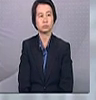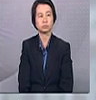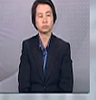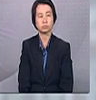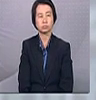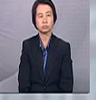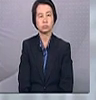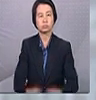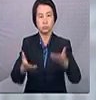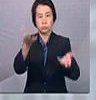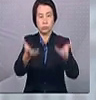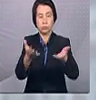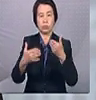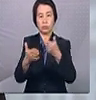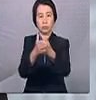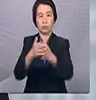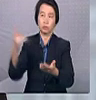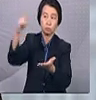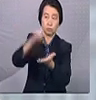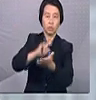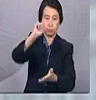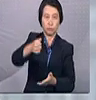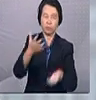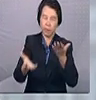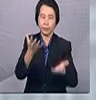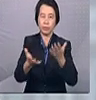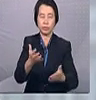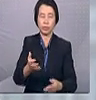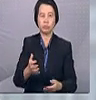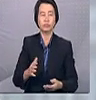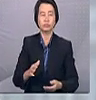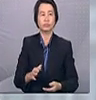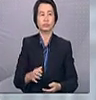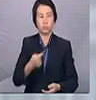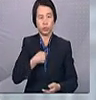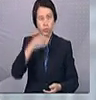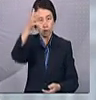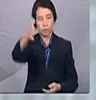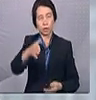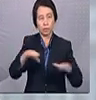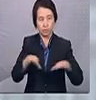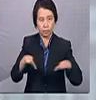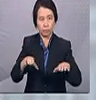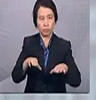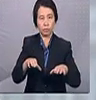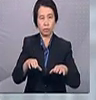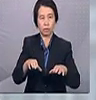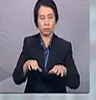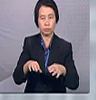So mungkin sampai besok, jadi IMR akan laksanakan